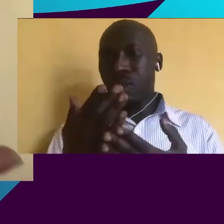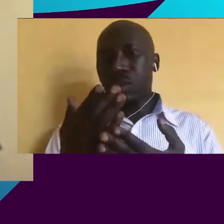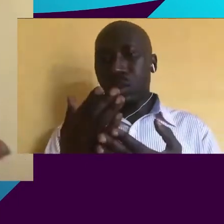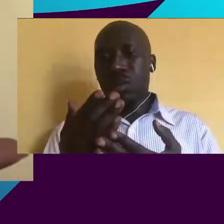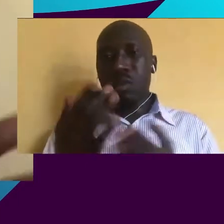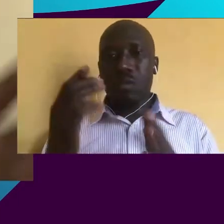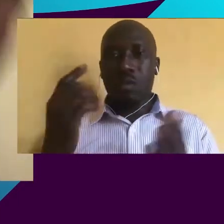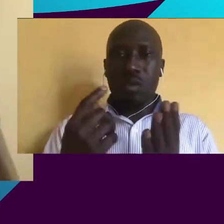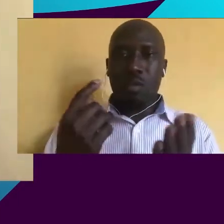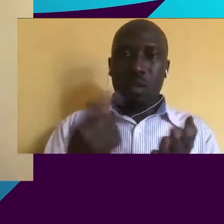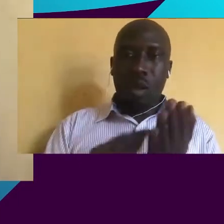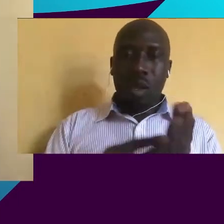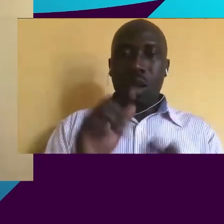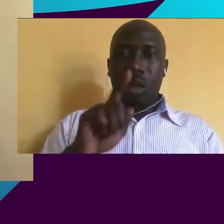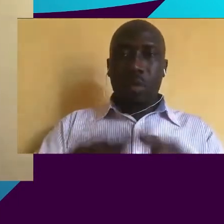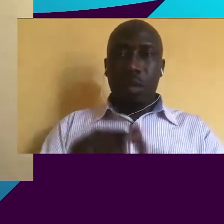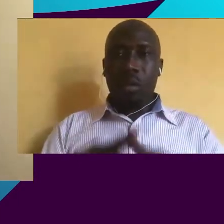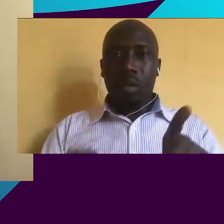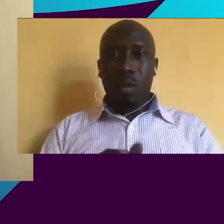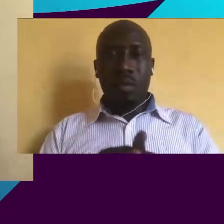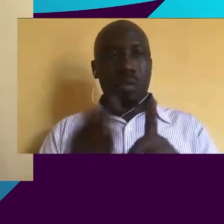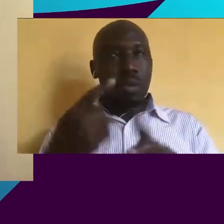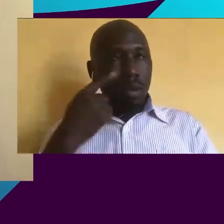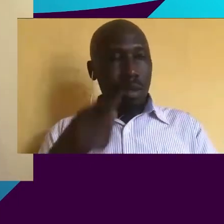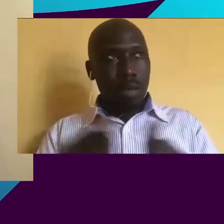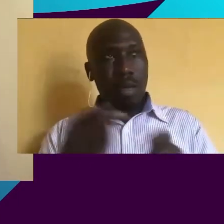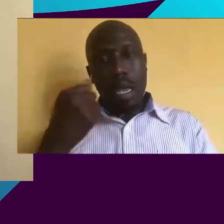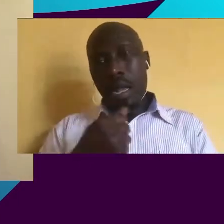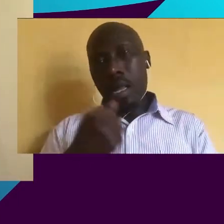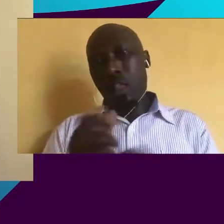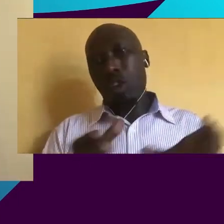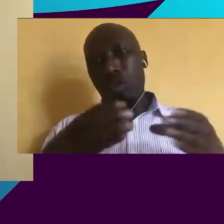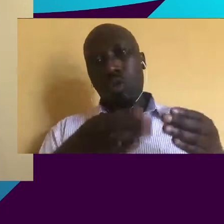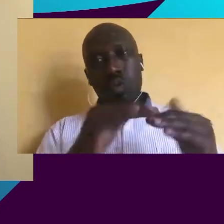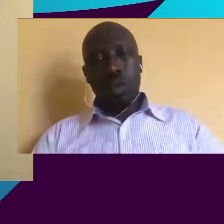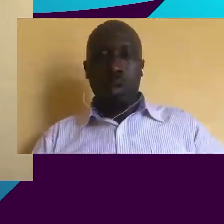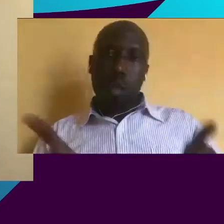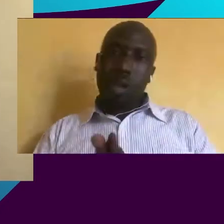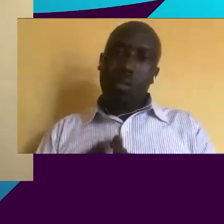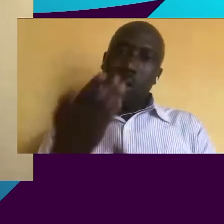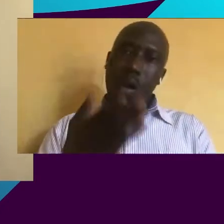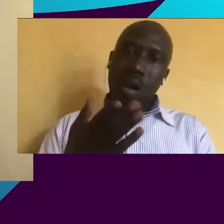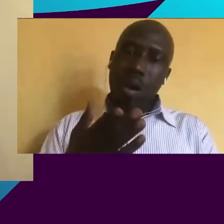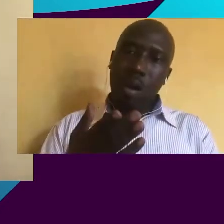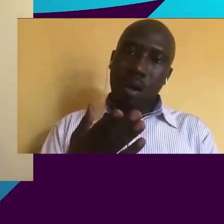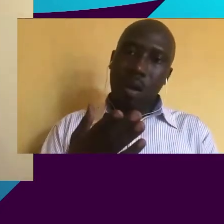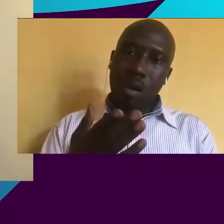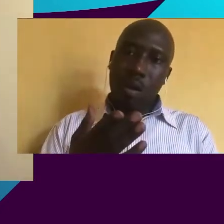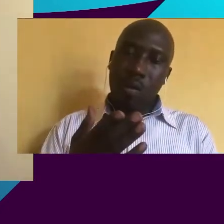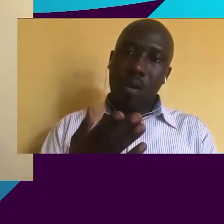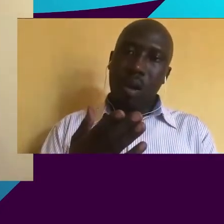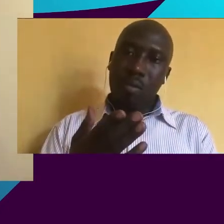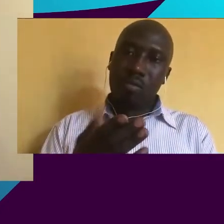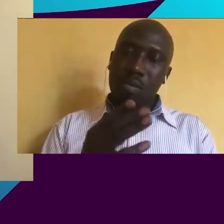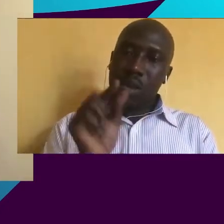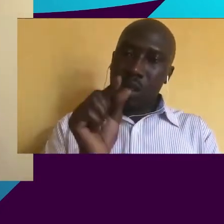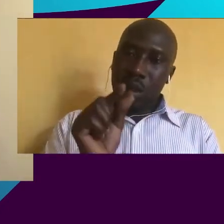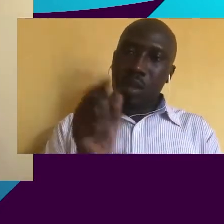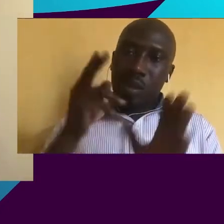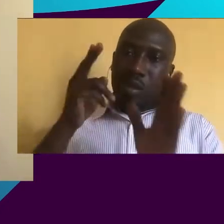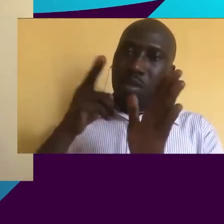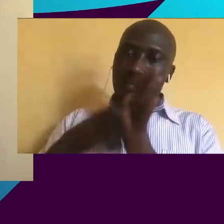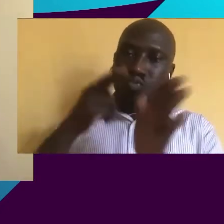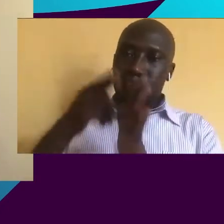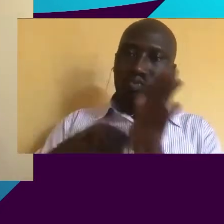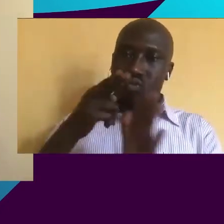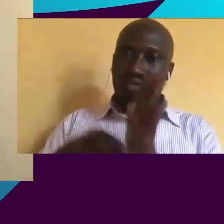regardless the girl side. And also there's less media coverage and also lack of role models and